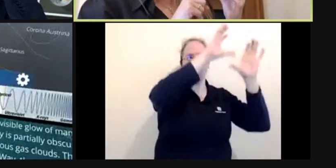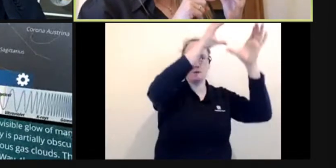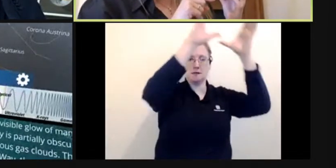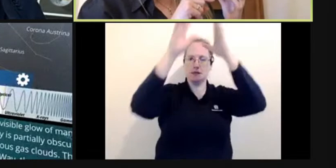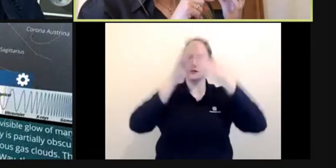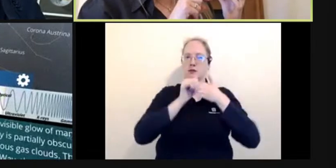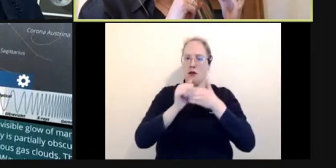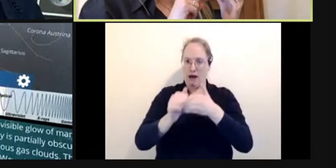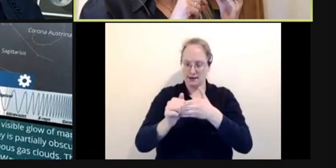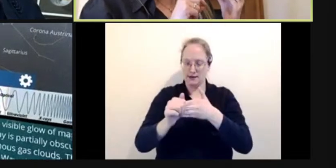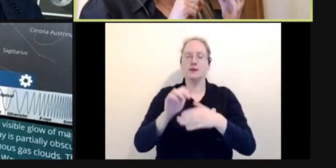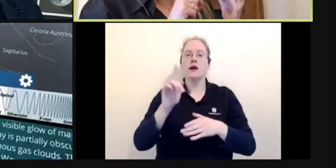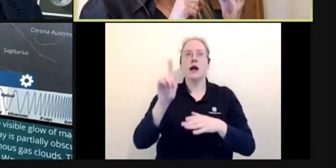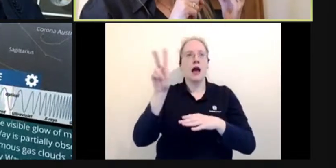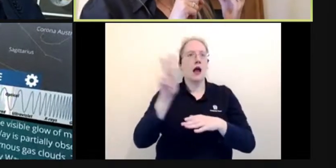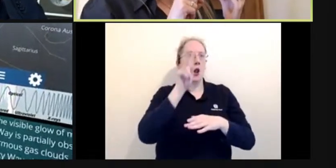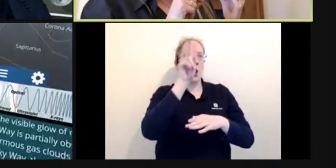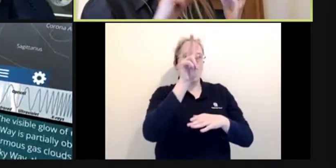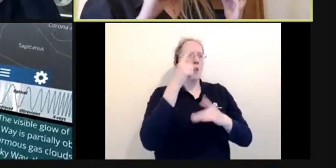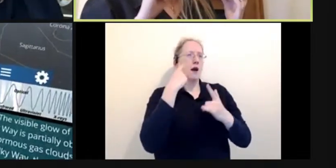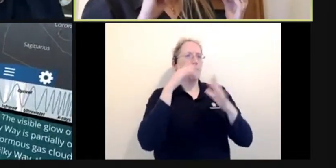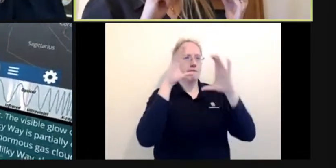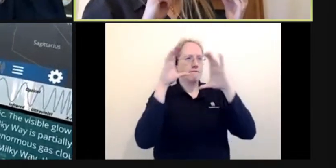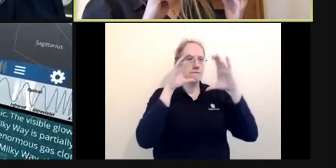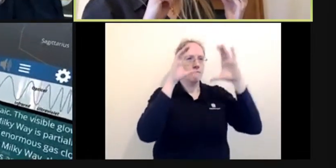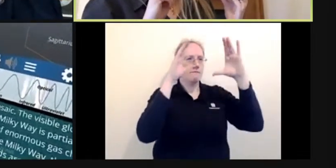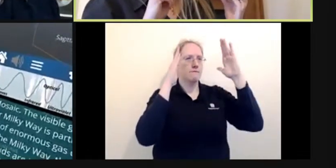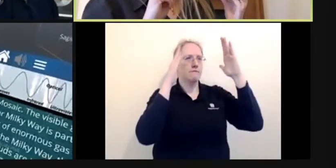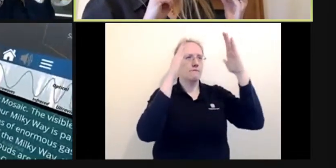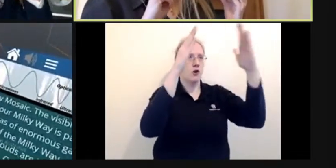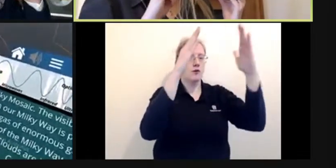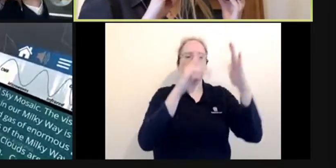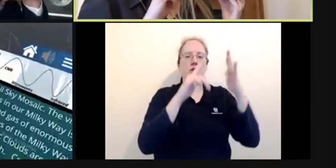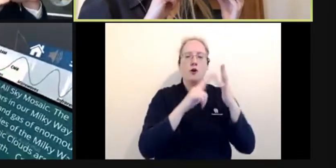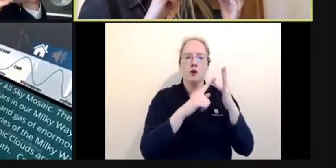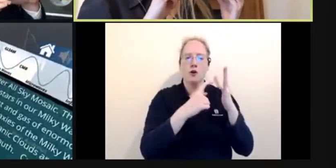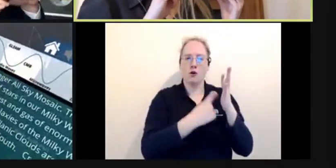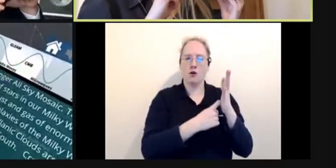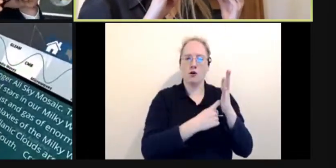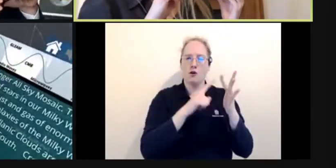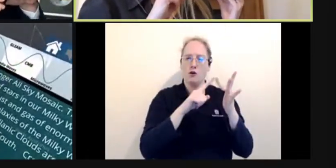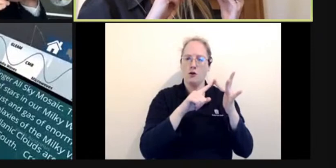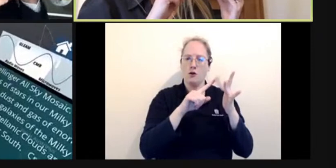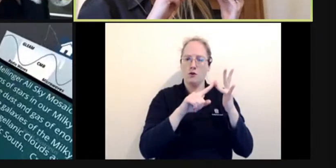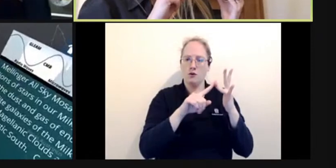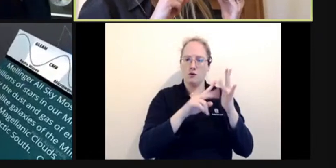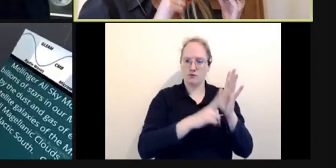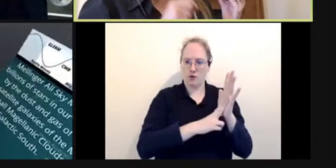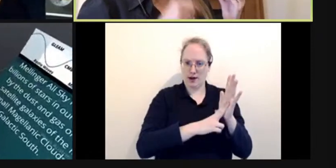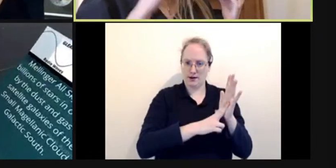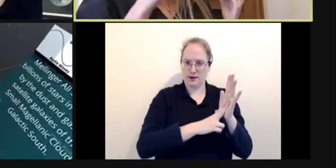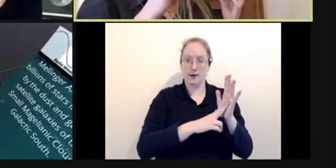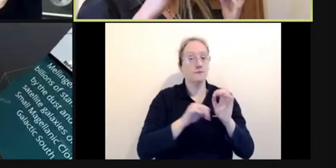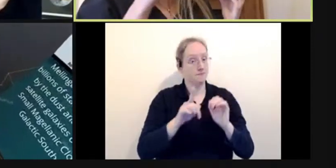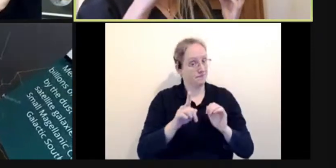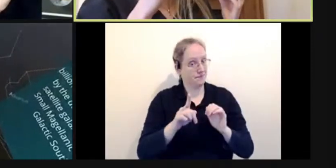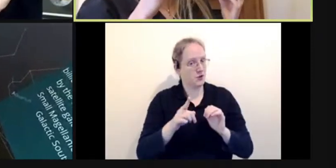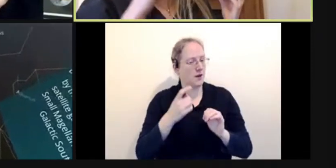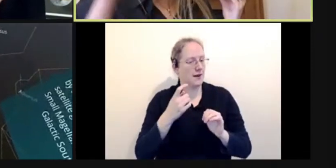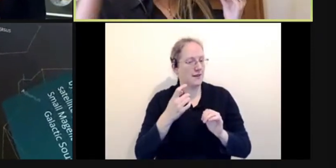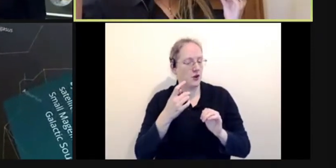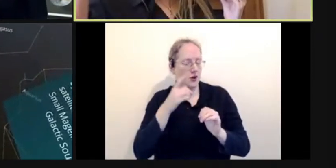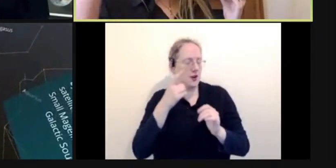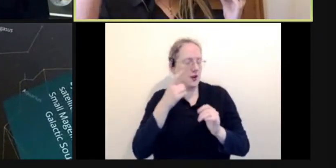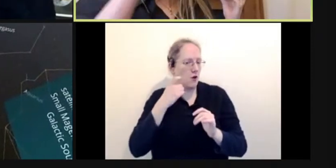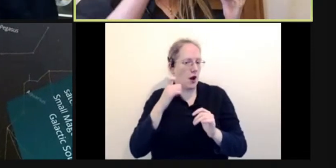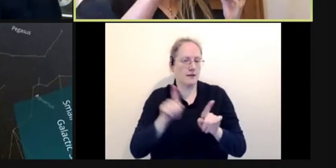the constellation Orion. And as a hint, you can find the constellations of the zodiac, so Cancer,